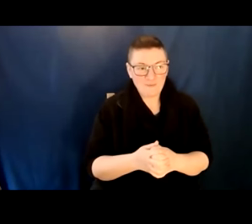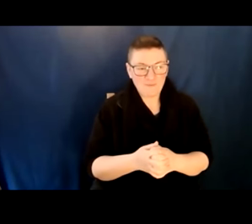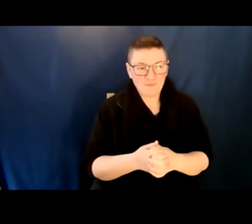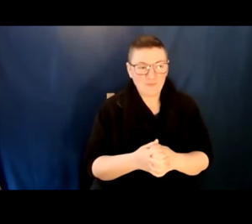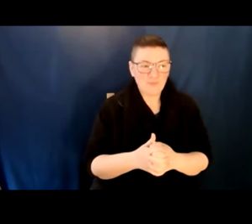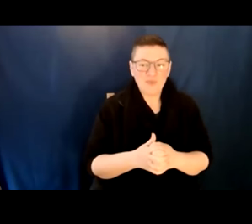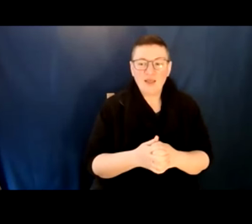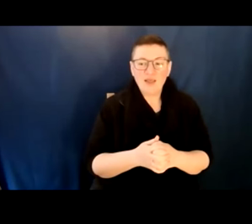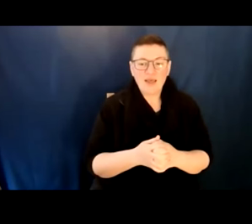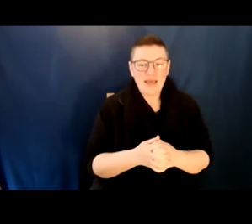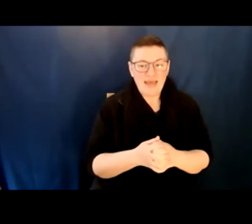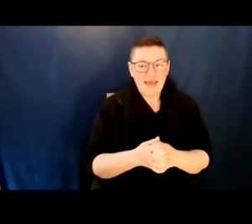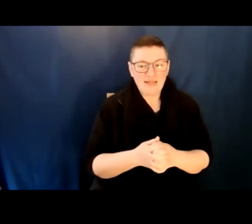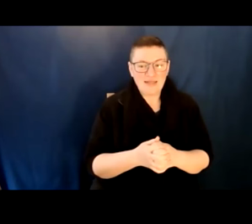Johnson.